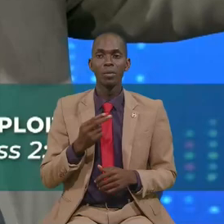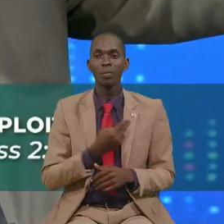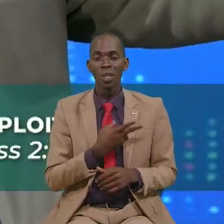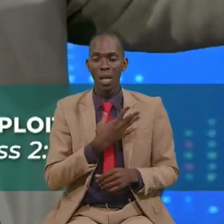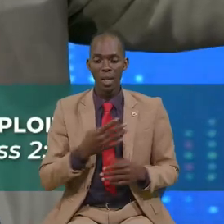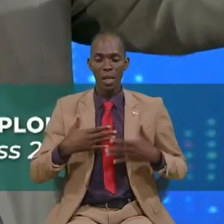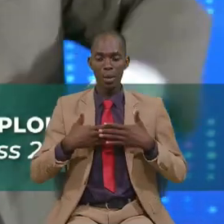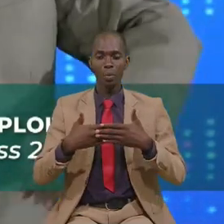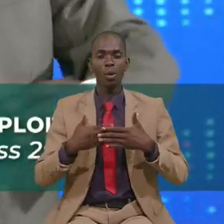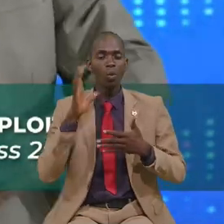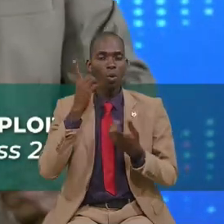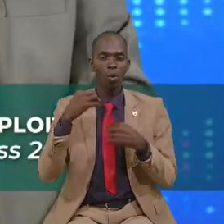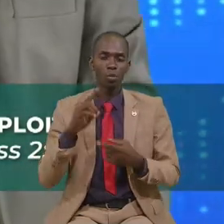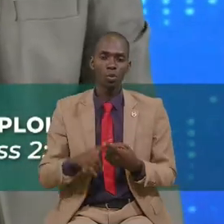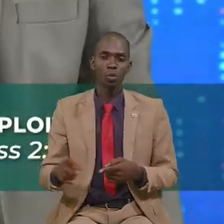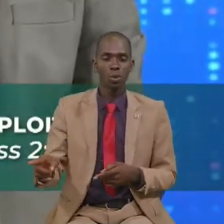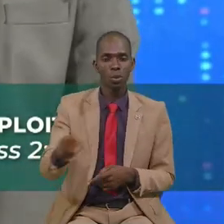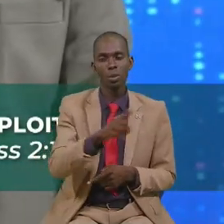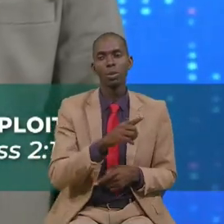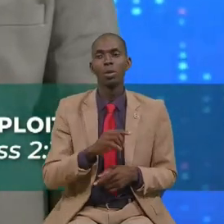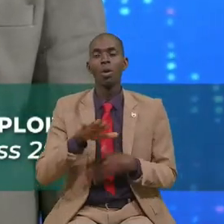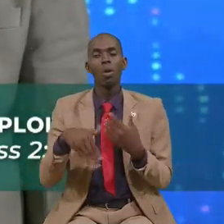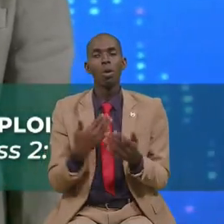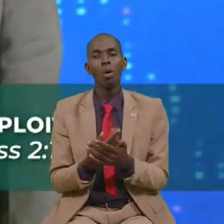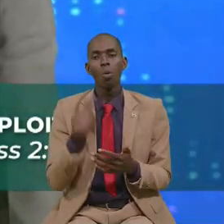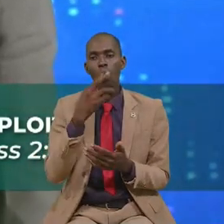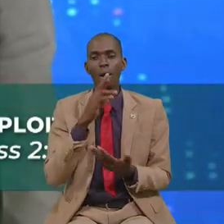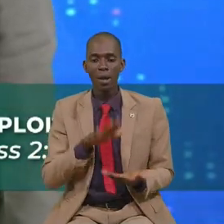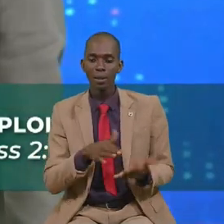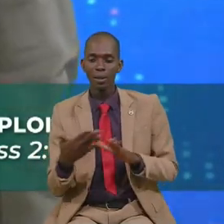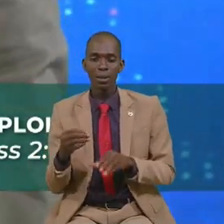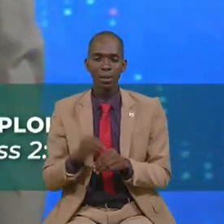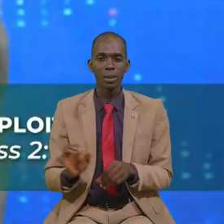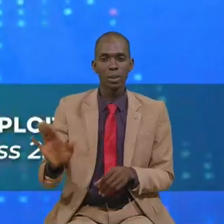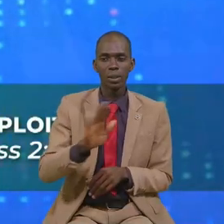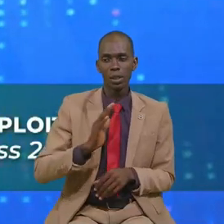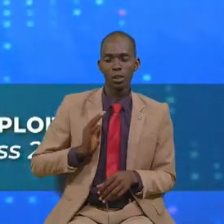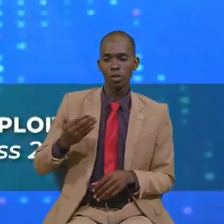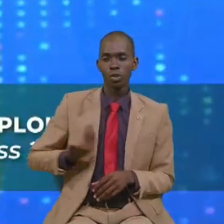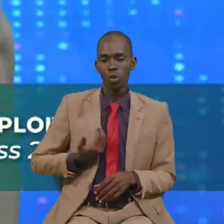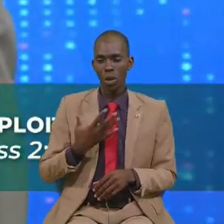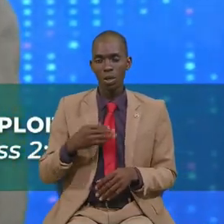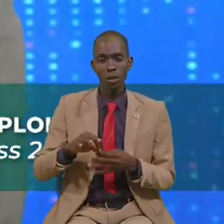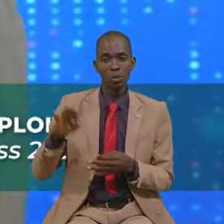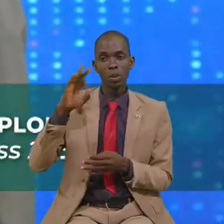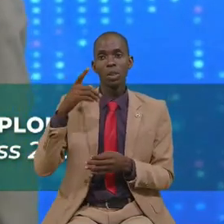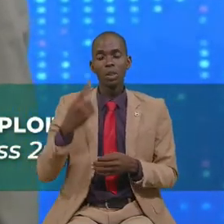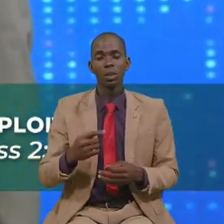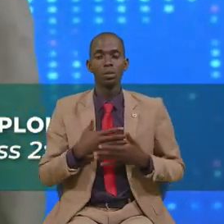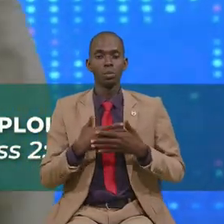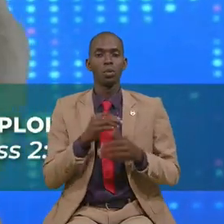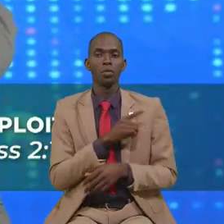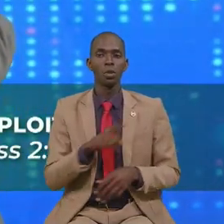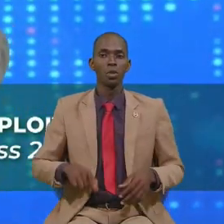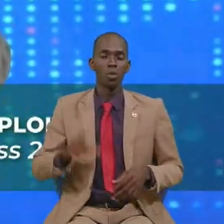come into them. All those who are dead in their soul and their spirit, the breath of the Lord will come